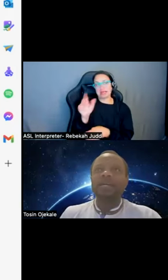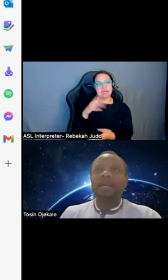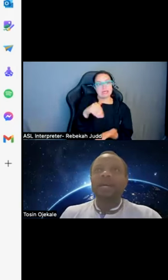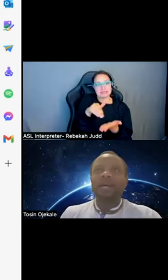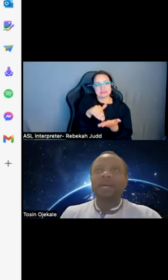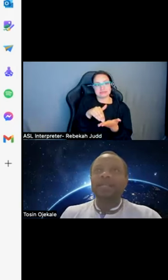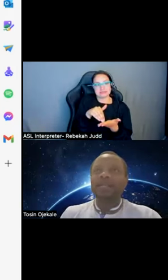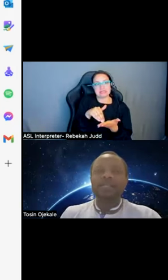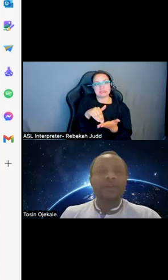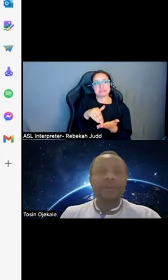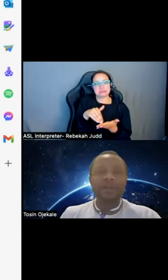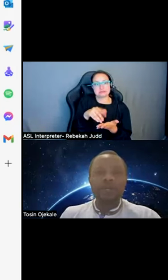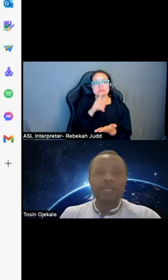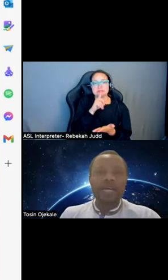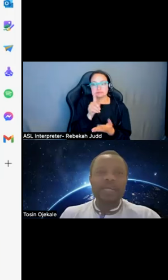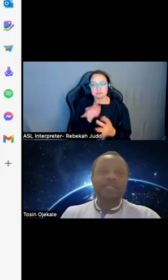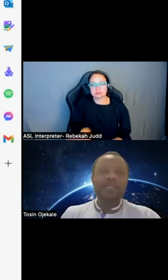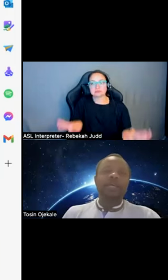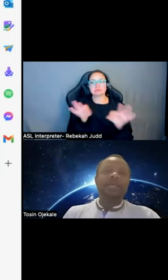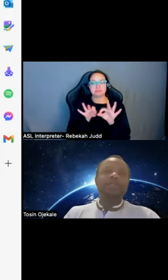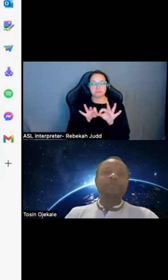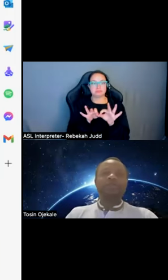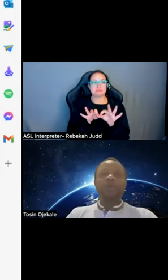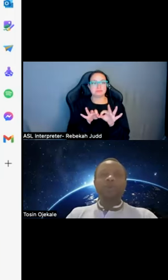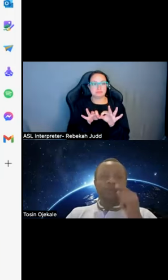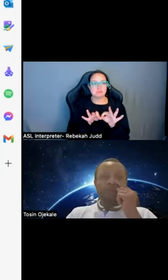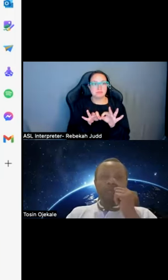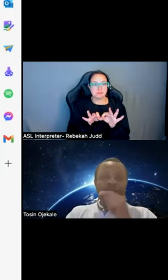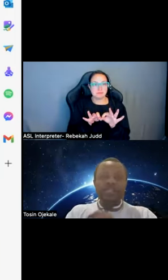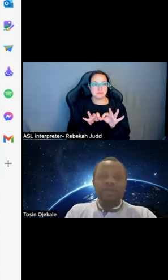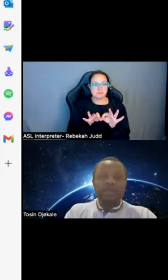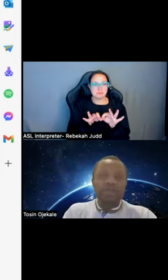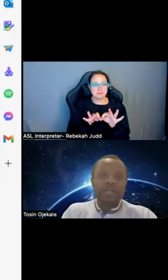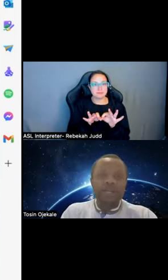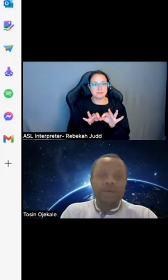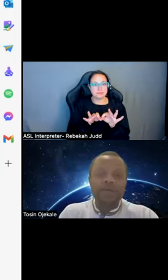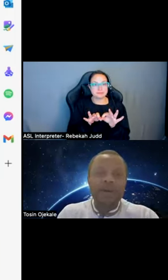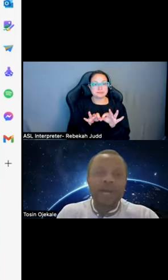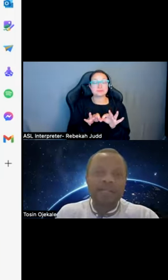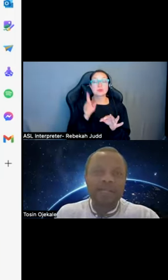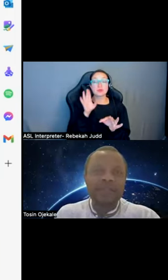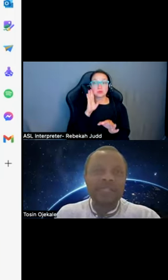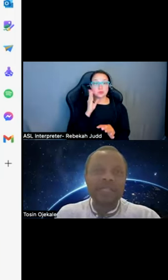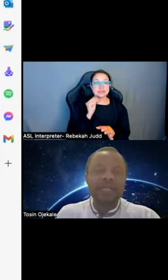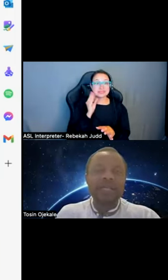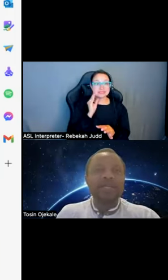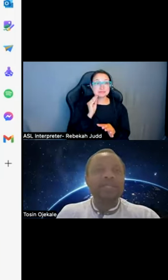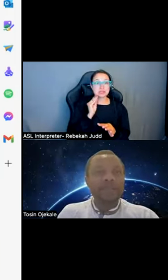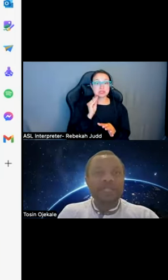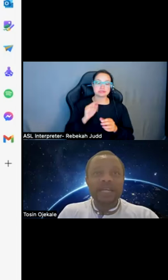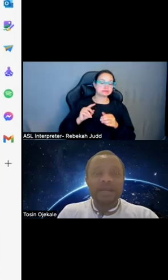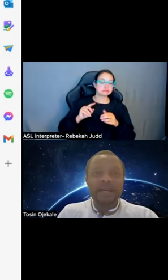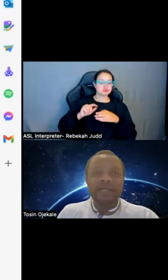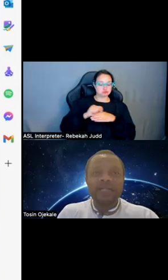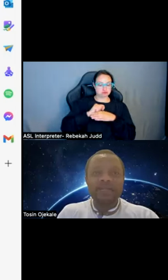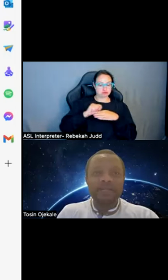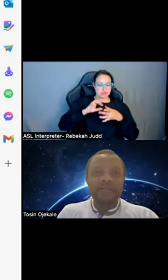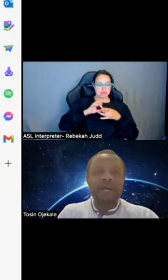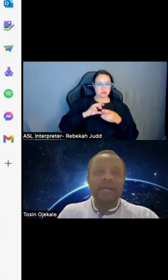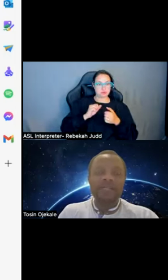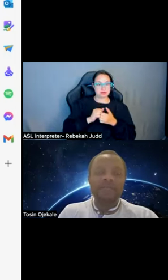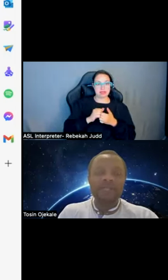heart. It's very important that you go through initial training on fire safety generally,